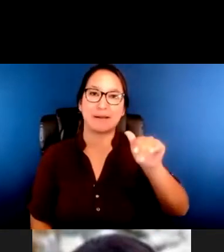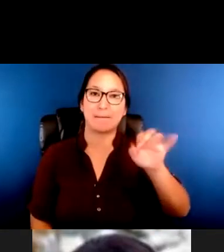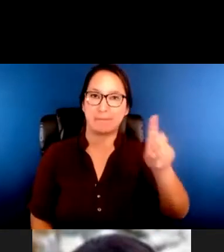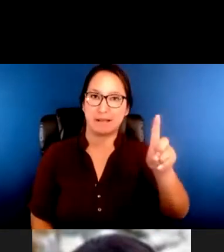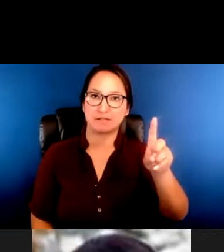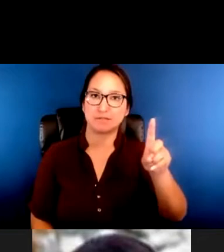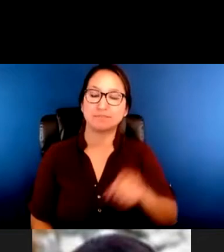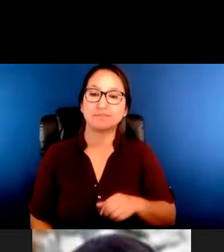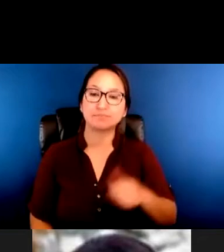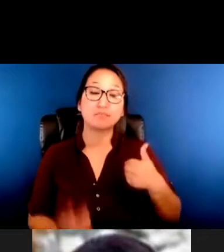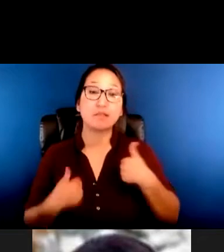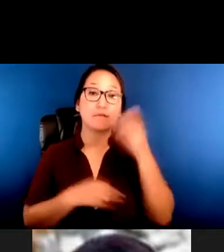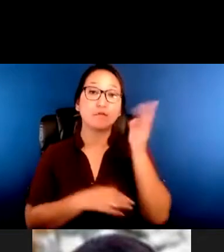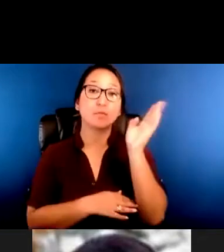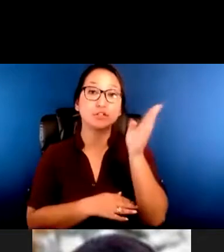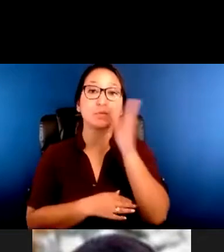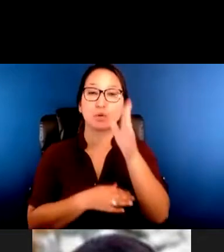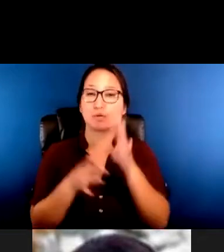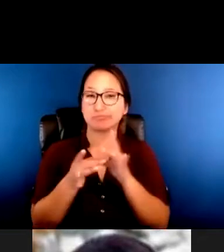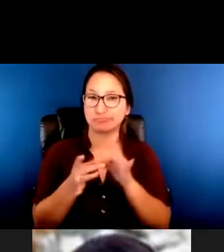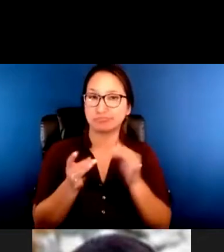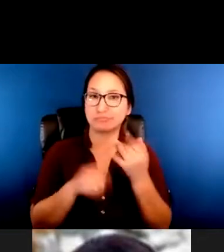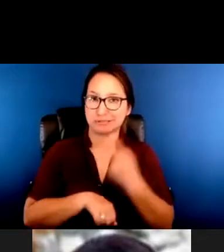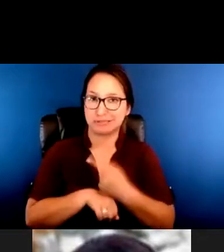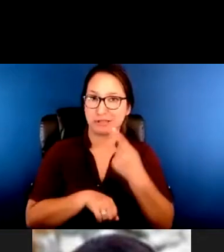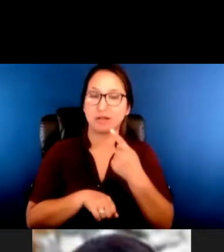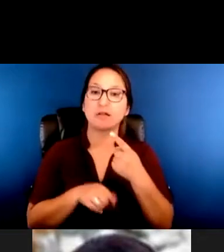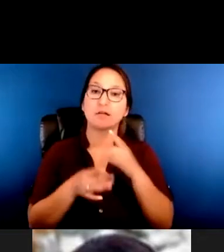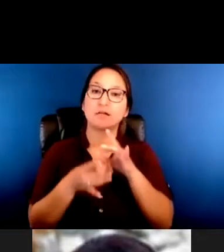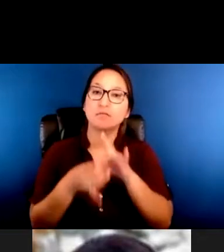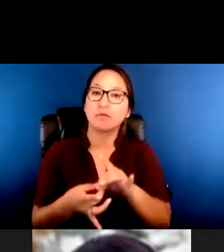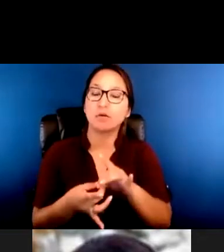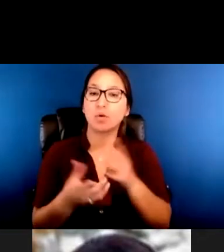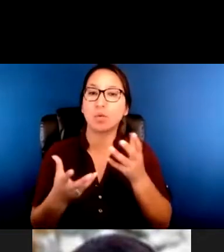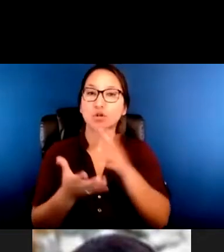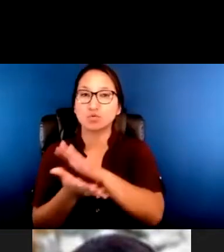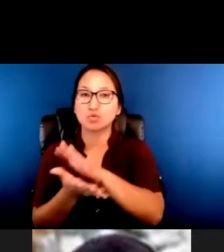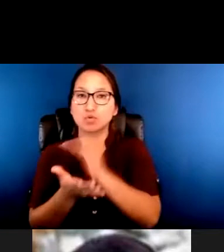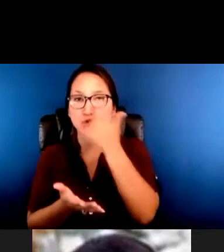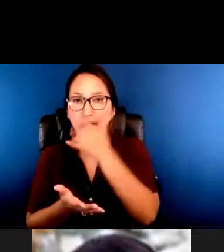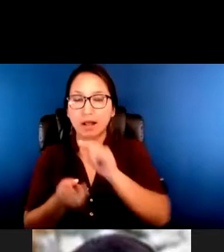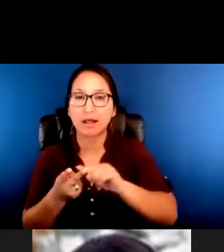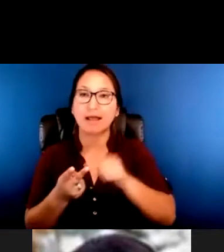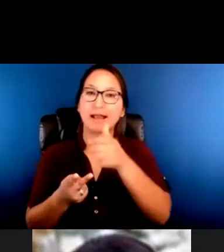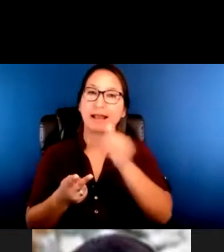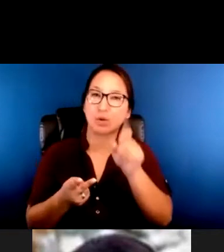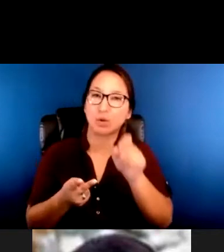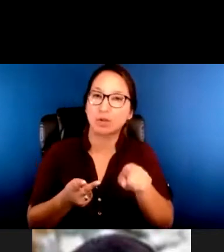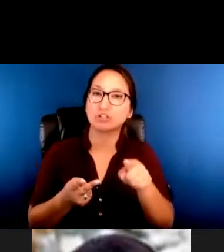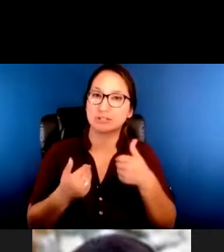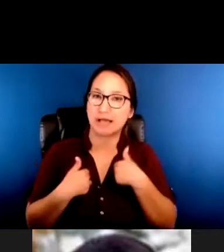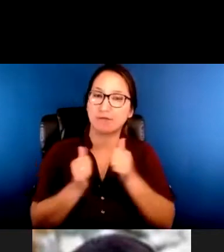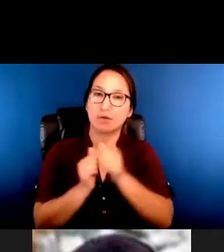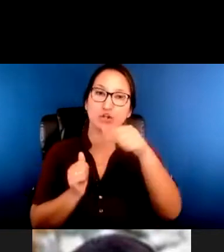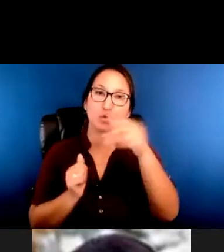through today regarding what schools looks like. Any questions you may have, the Q&A feature is going to be open. We're going to